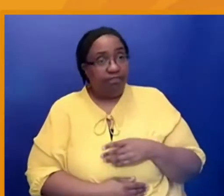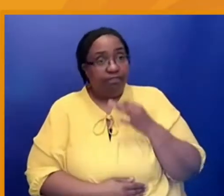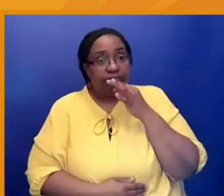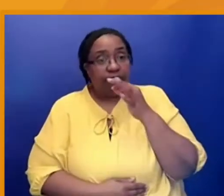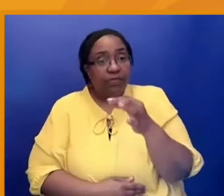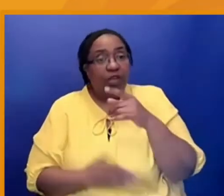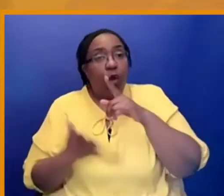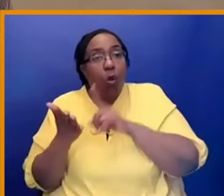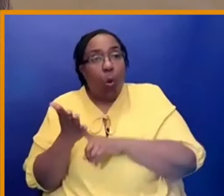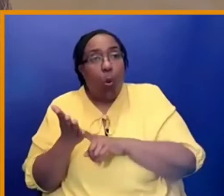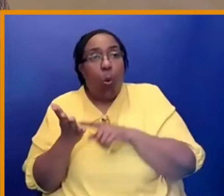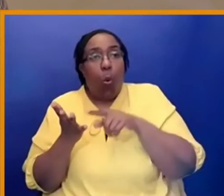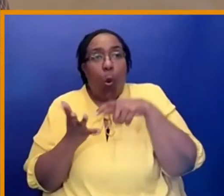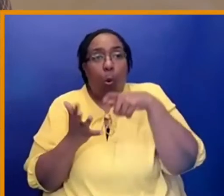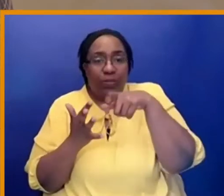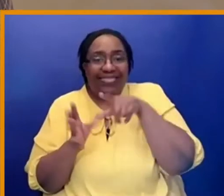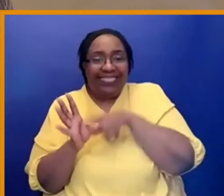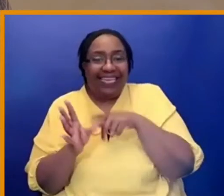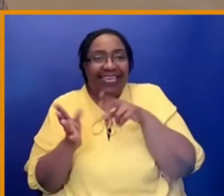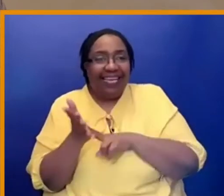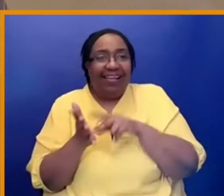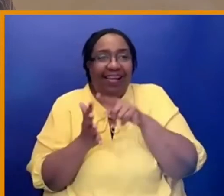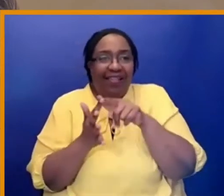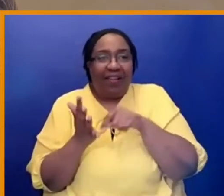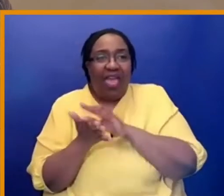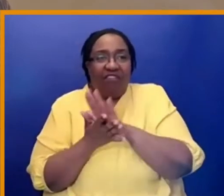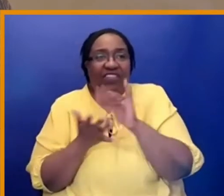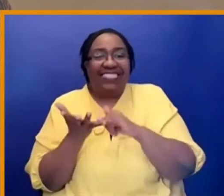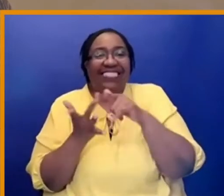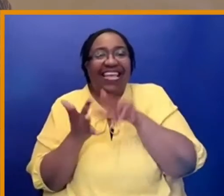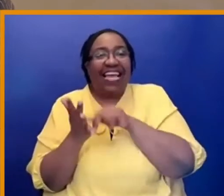Nessinger, who will be moving that report. Lucy.